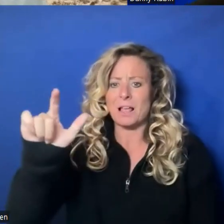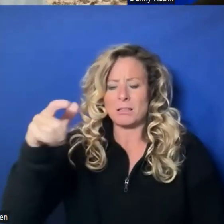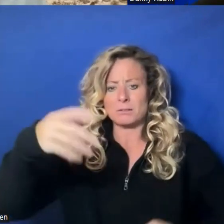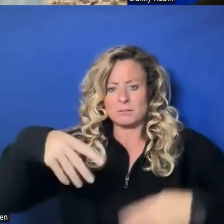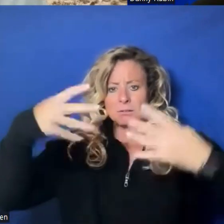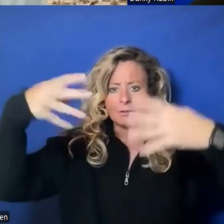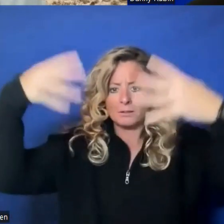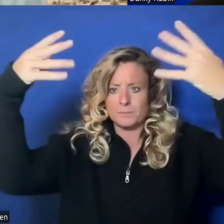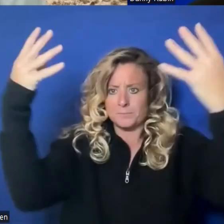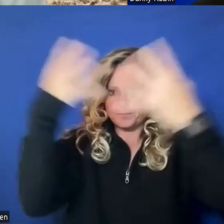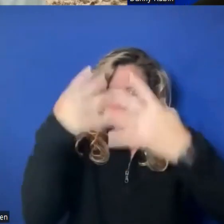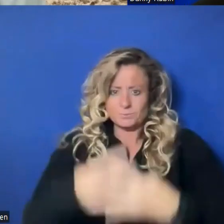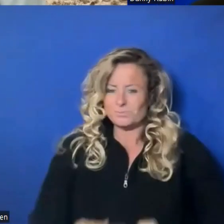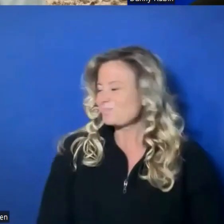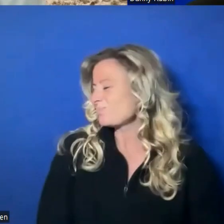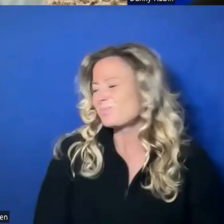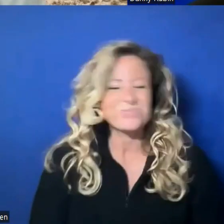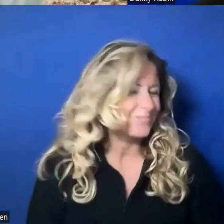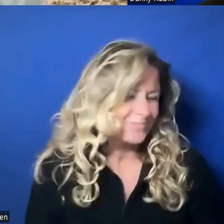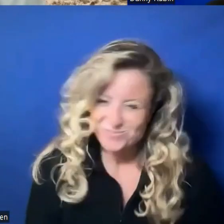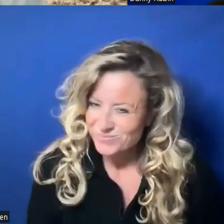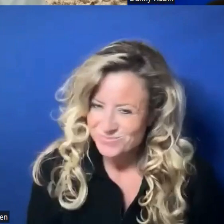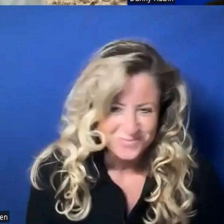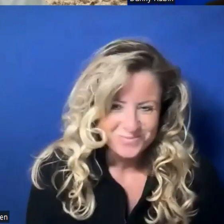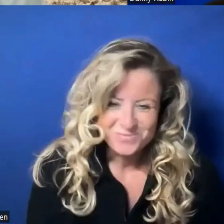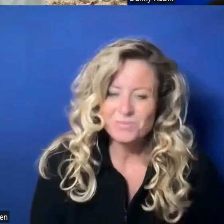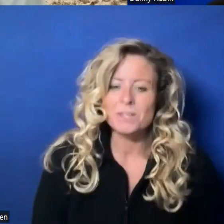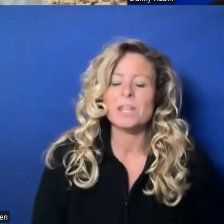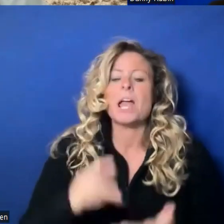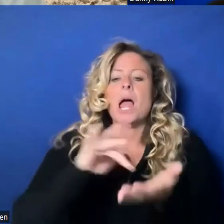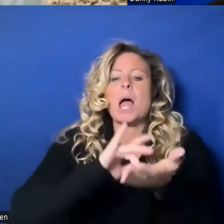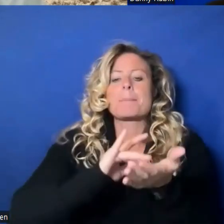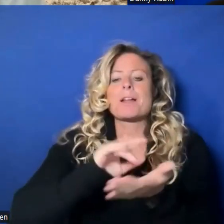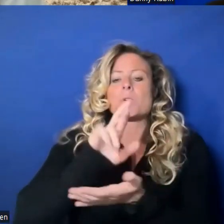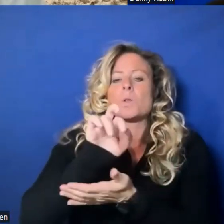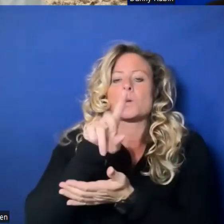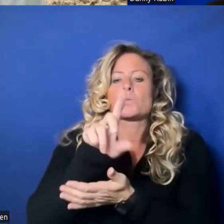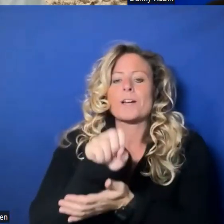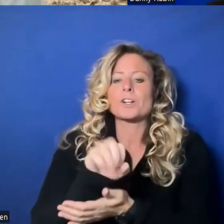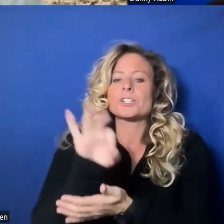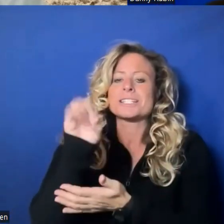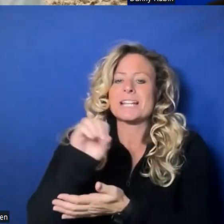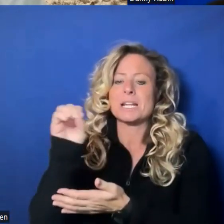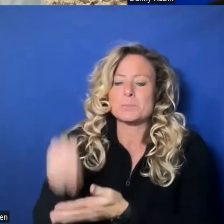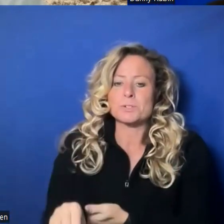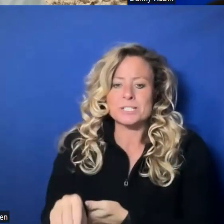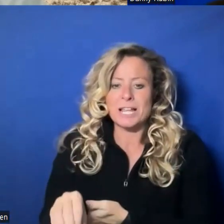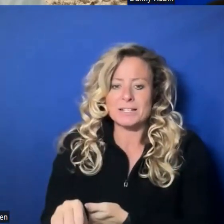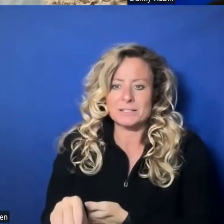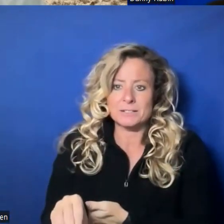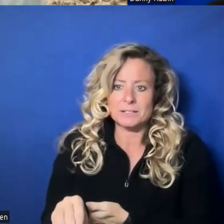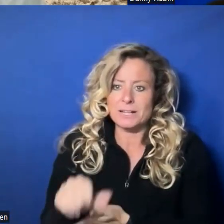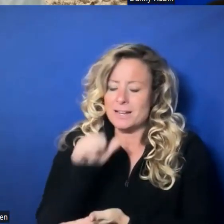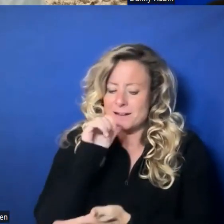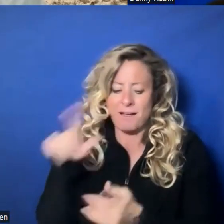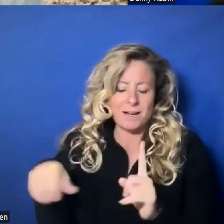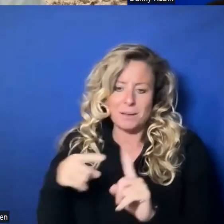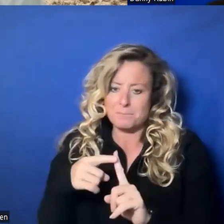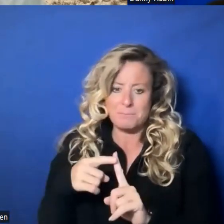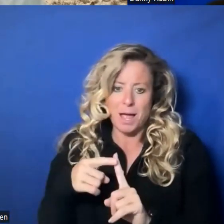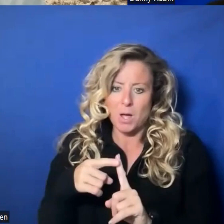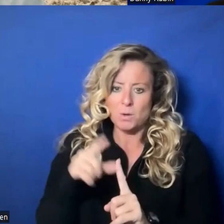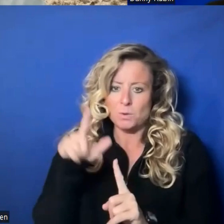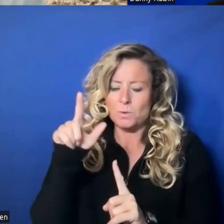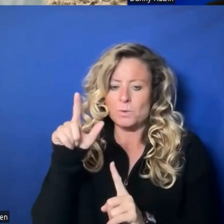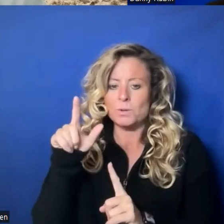it. No, it's wrong, because medical records is 90% not about our blood test,